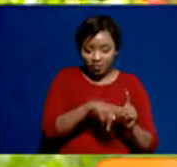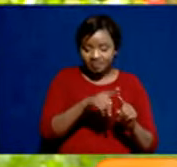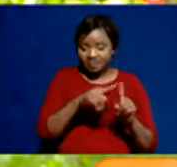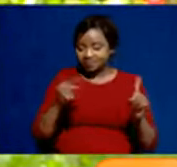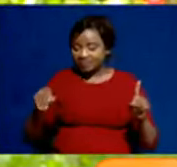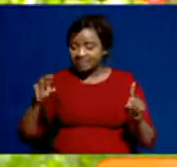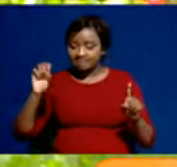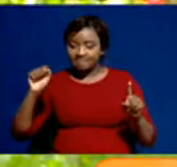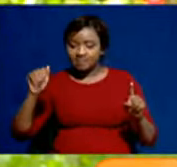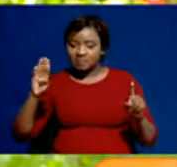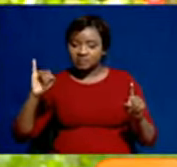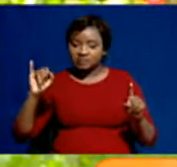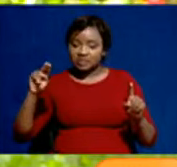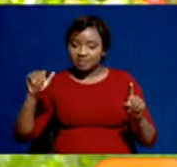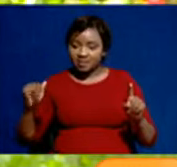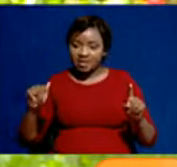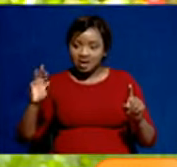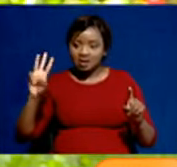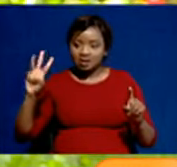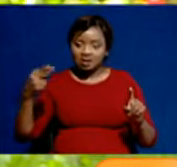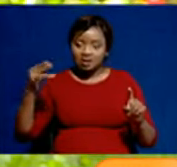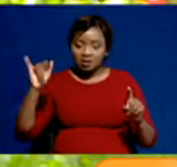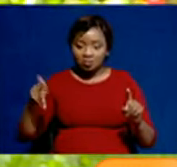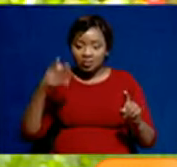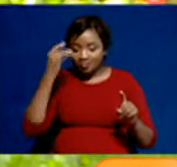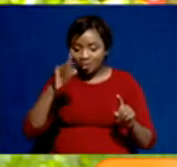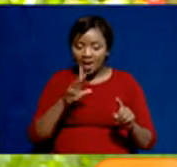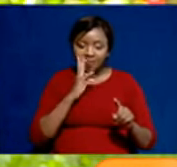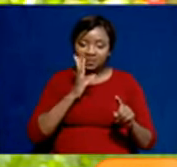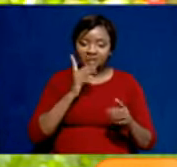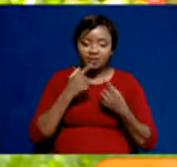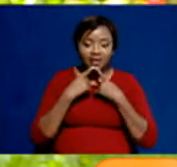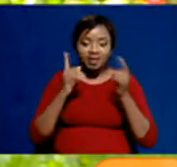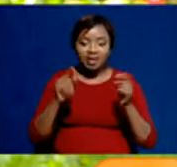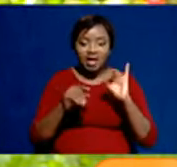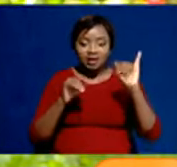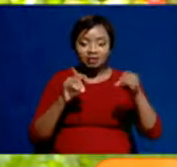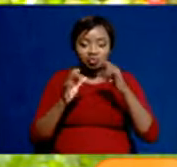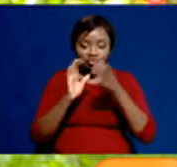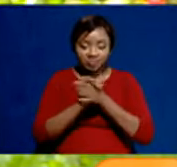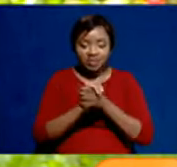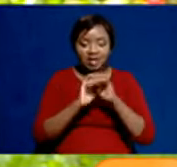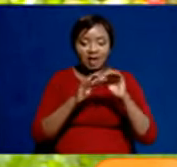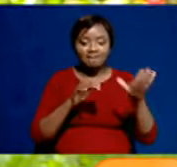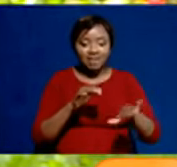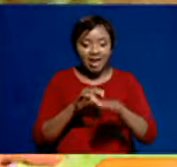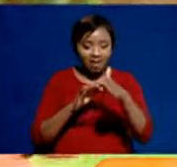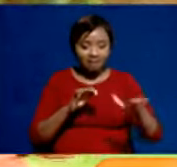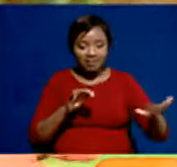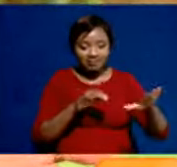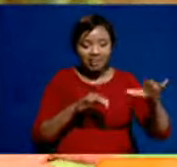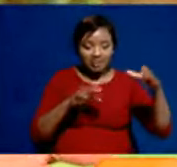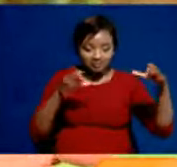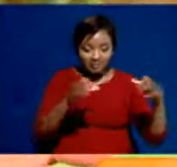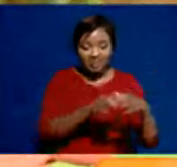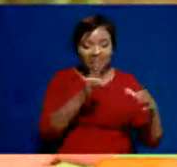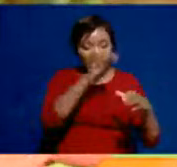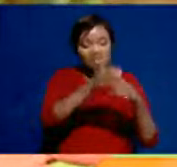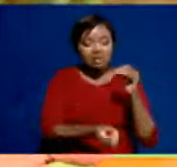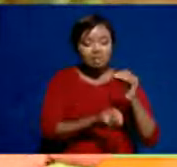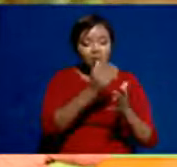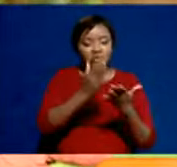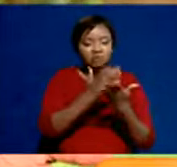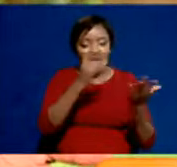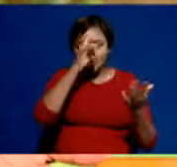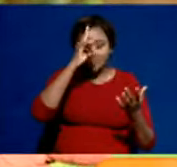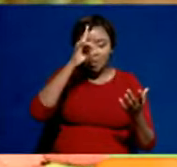We have also seen... He declared Jubilee as a parliamentary party. Yeah, that's what I'm saying. Yeah. He created something not known to the